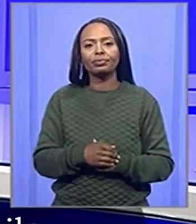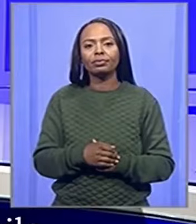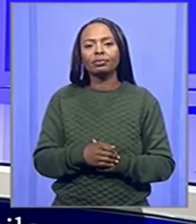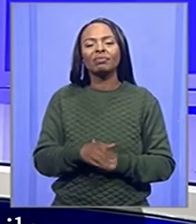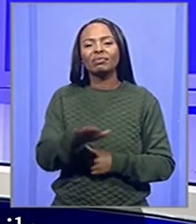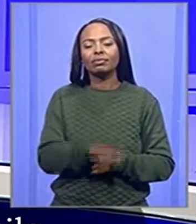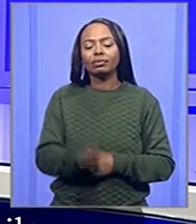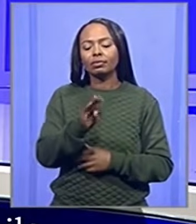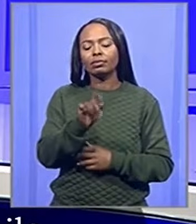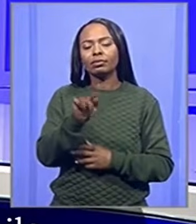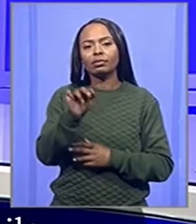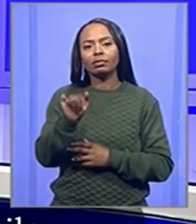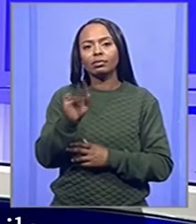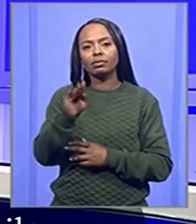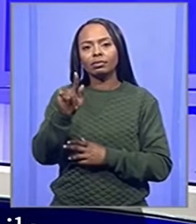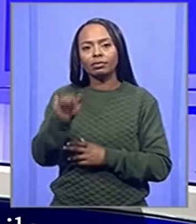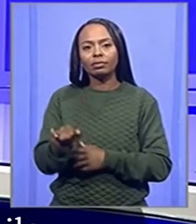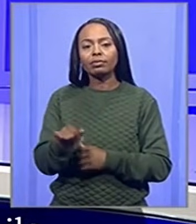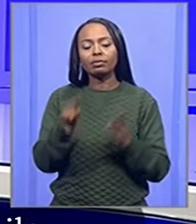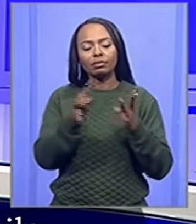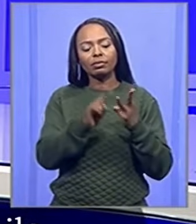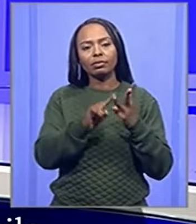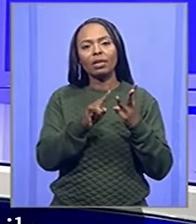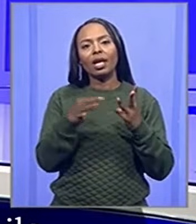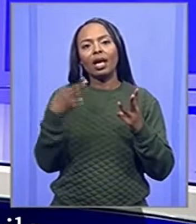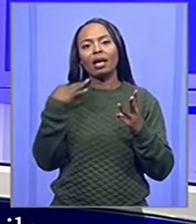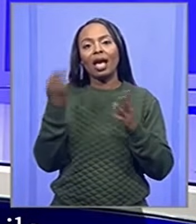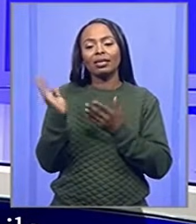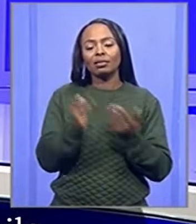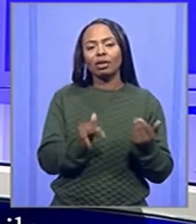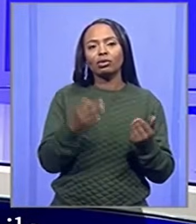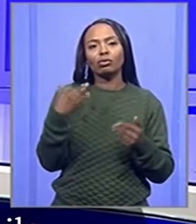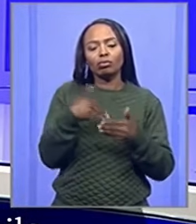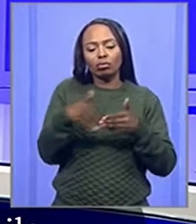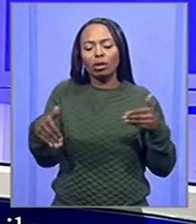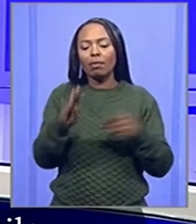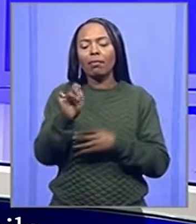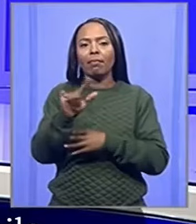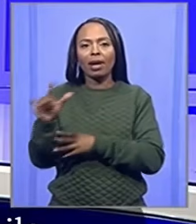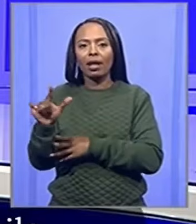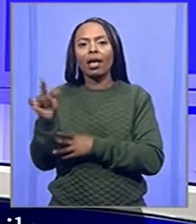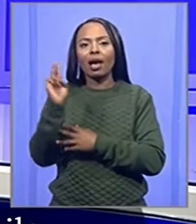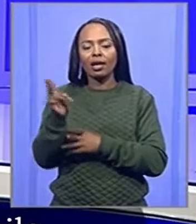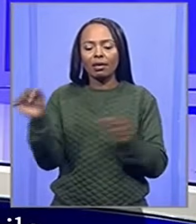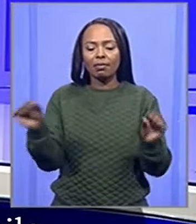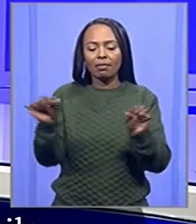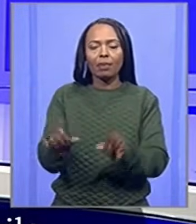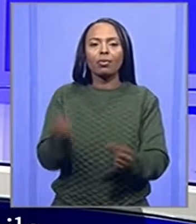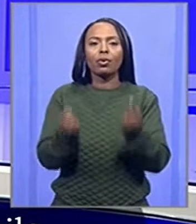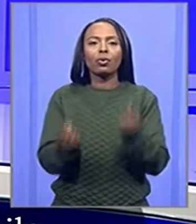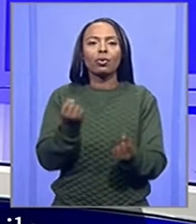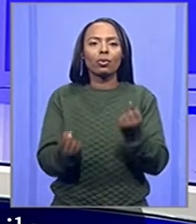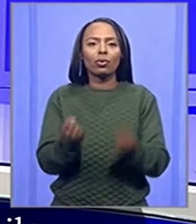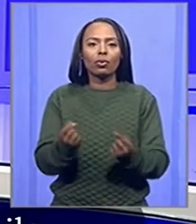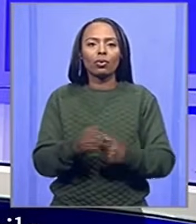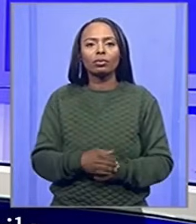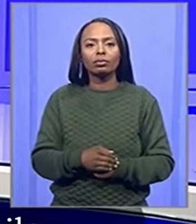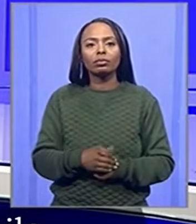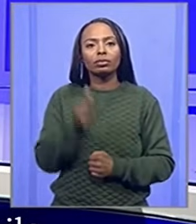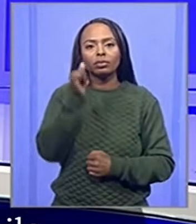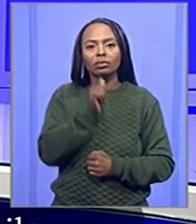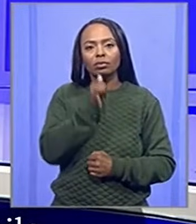Belabela. David o solofetse go dira kopo ya beili fa ba tla bo ba tlhagelela gape kwa kgotlatshekelo fa Sedimonthole